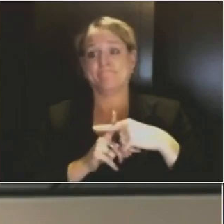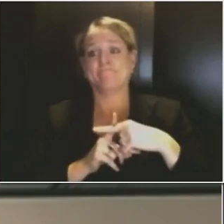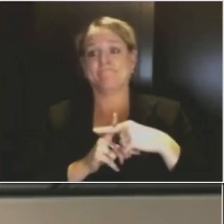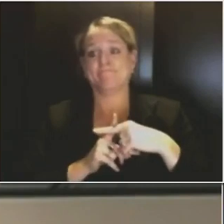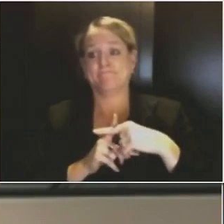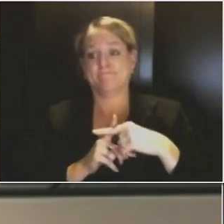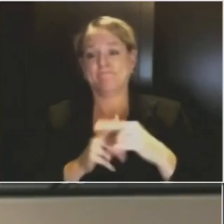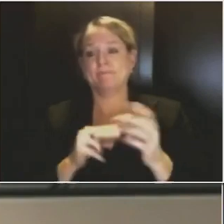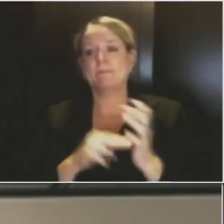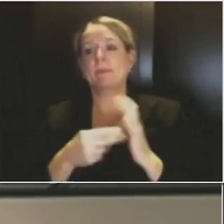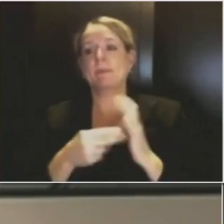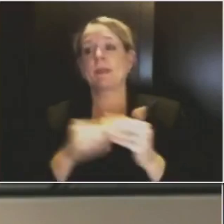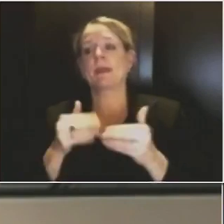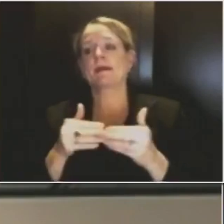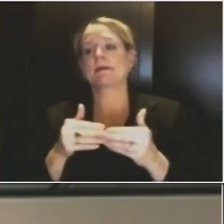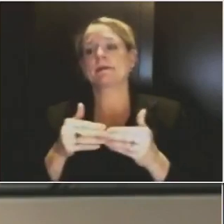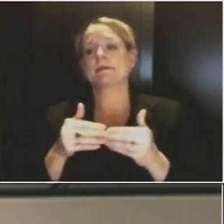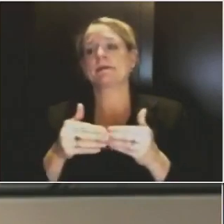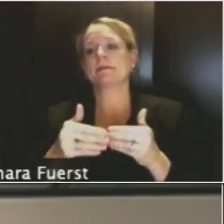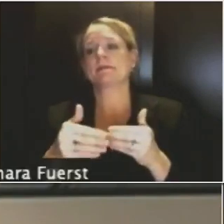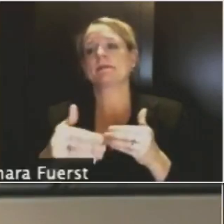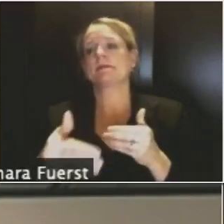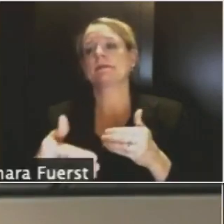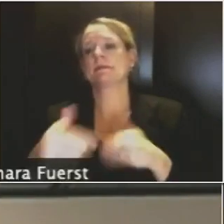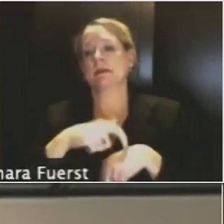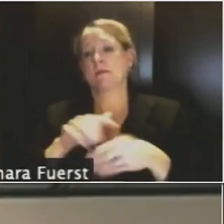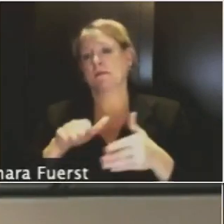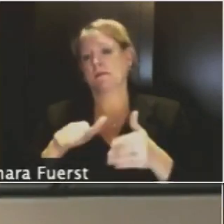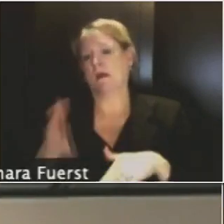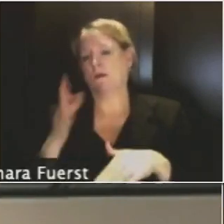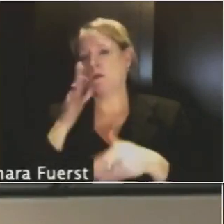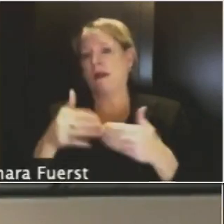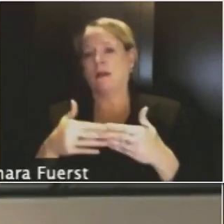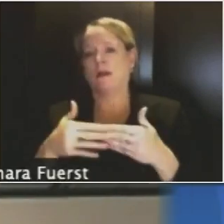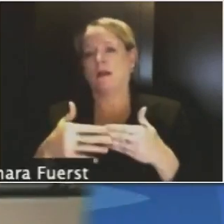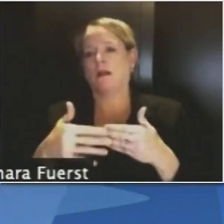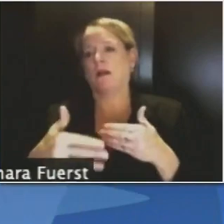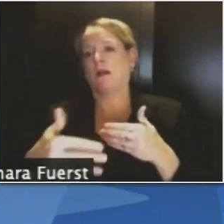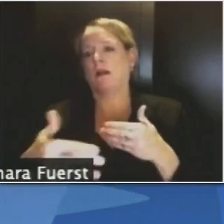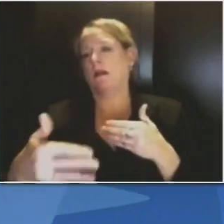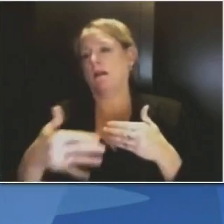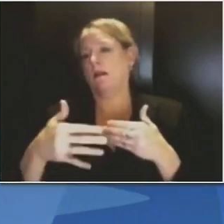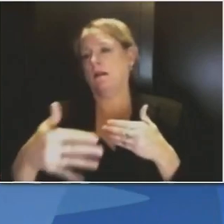All right, thank you for that. And we will go to Danny Maxwell at WKOW.